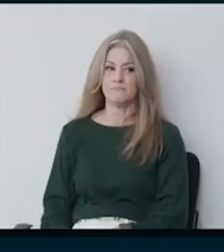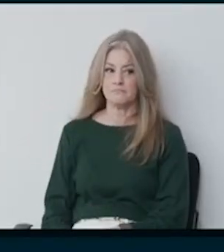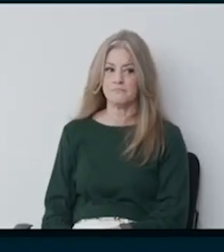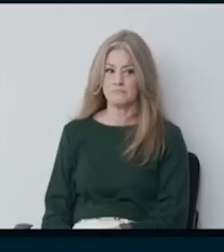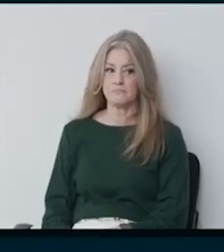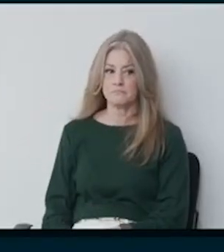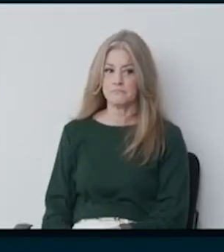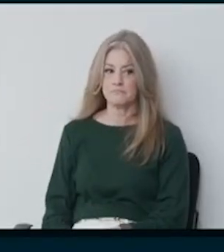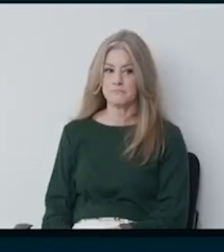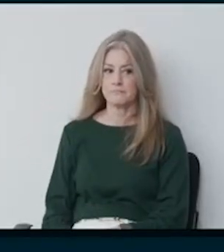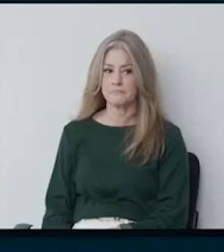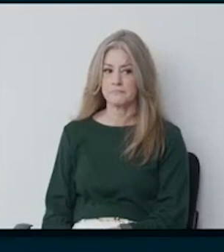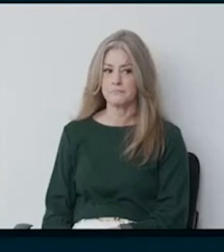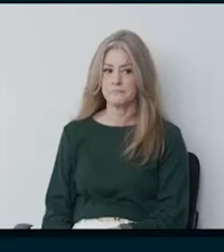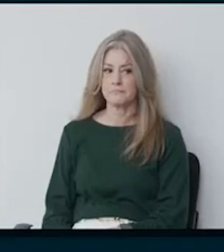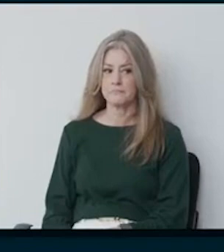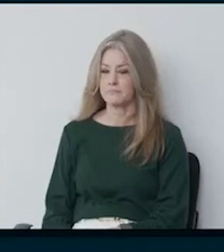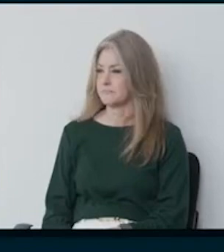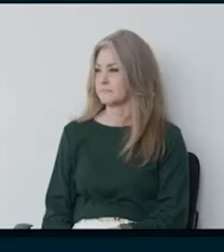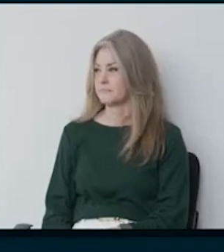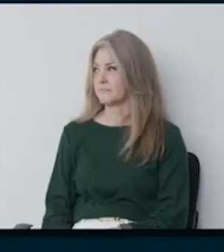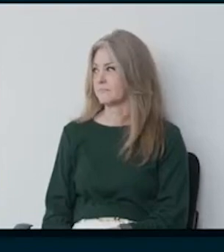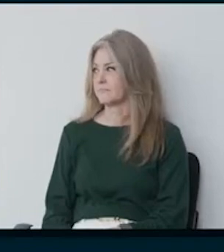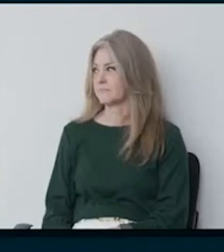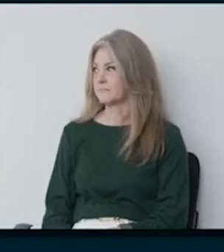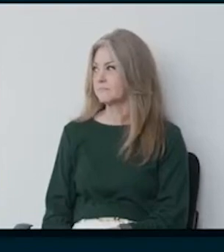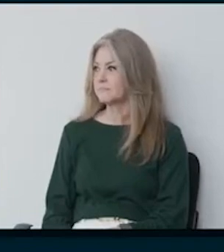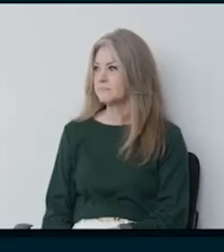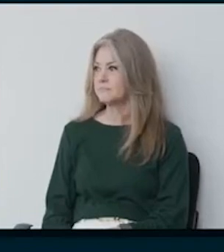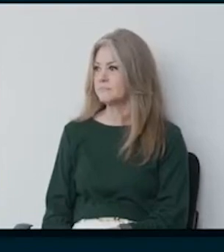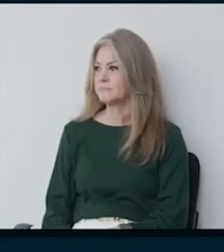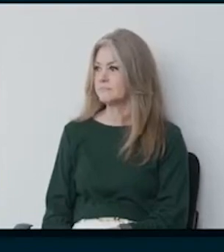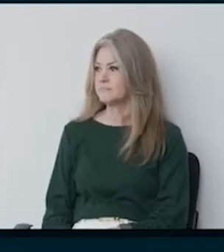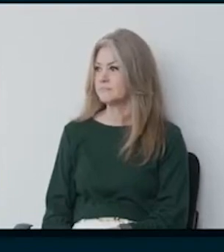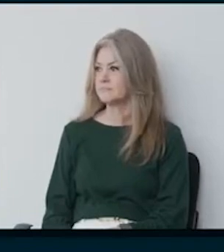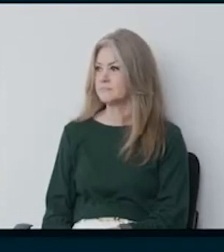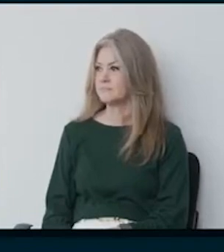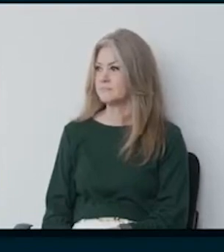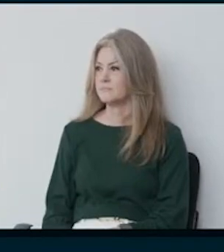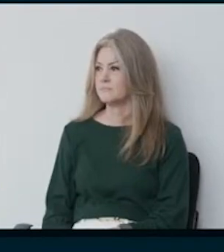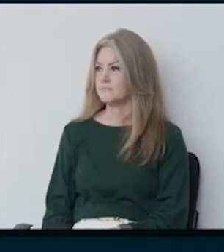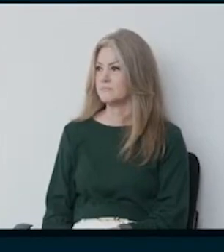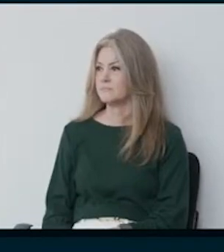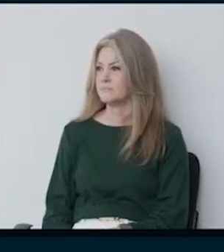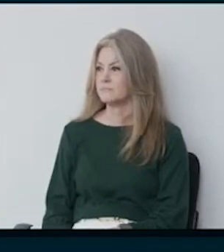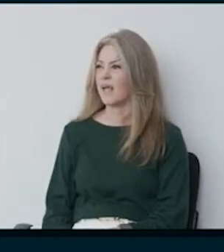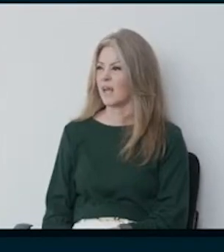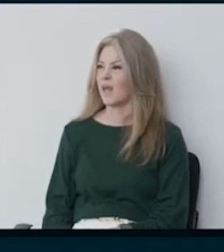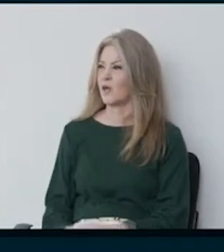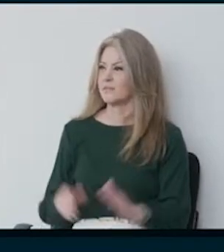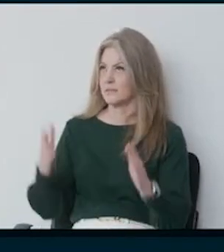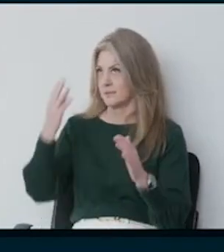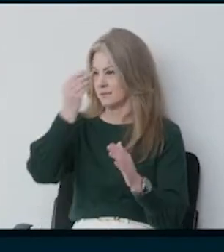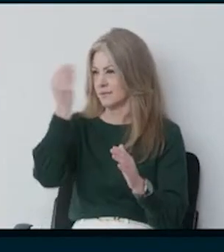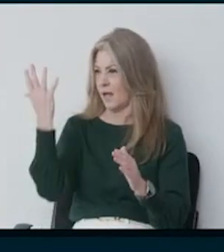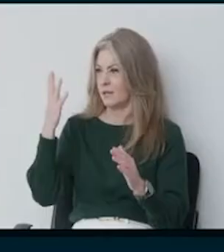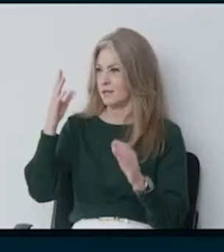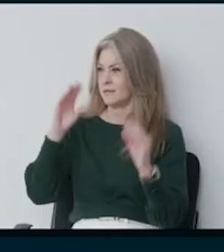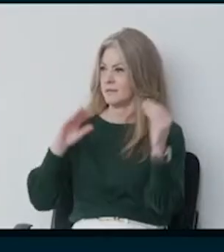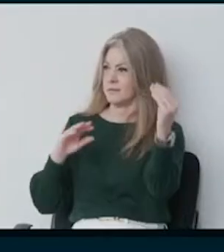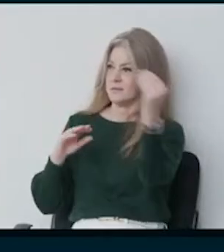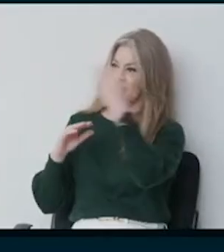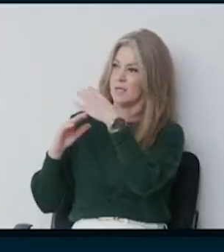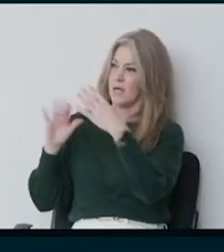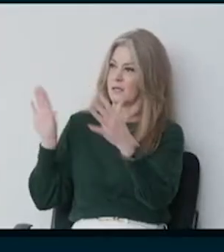focus. Okay. Don't be scared, I'm showing you some code. I'm going to show a little bit of code today. This is a presentation for